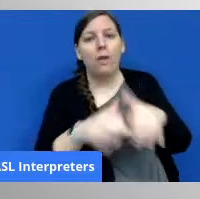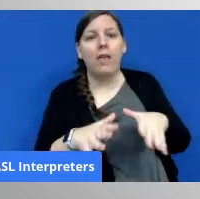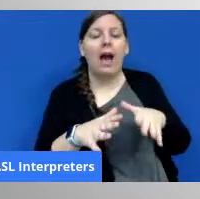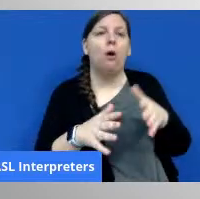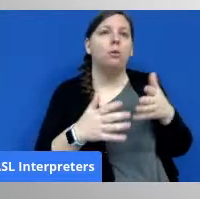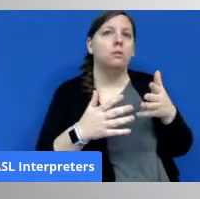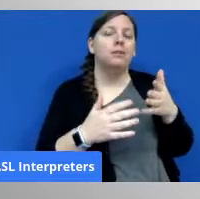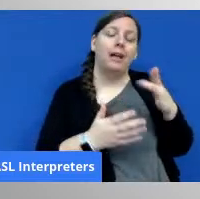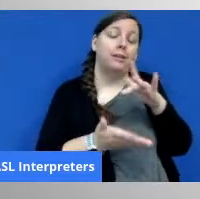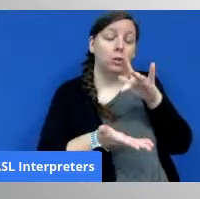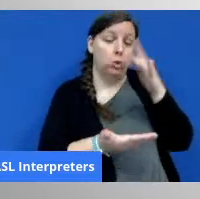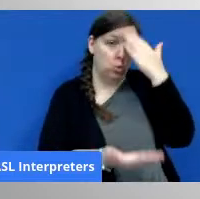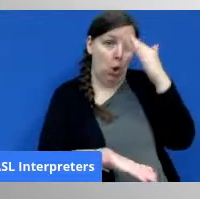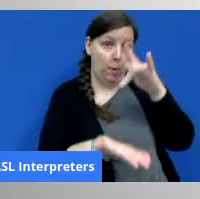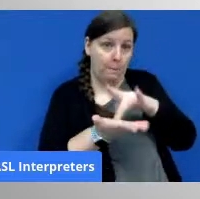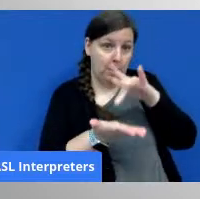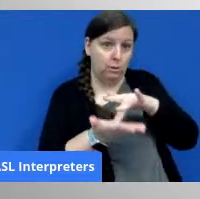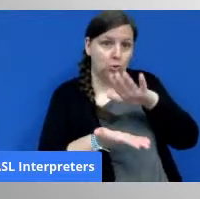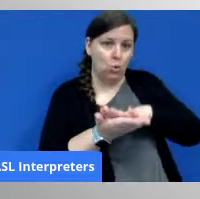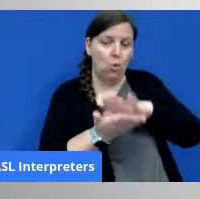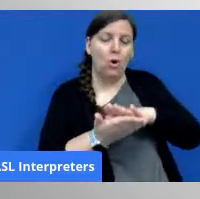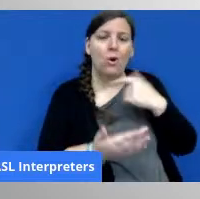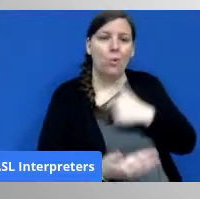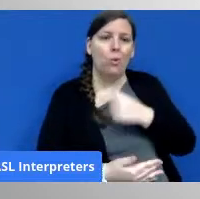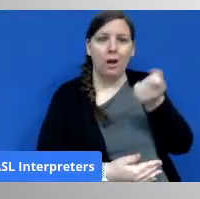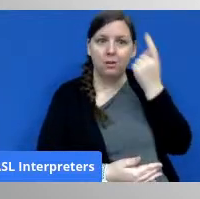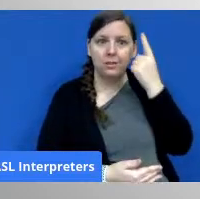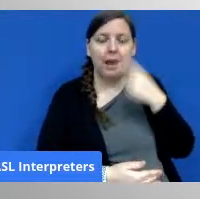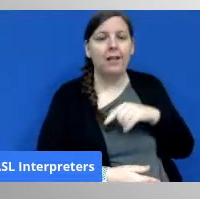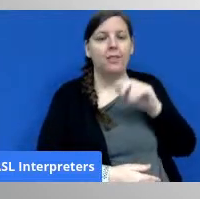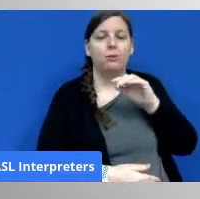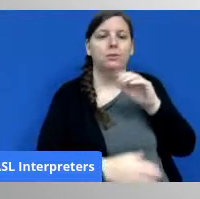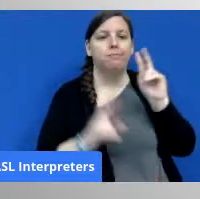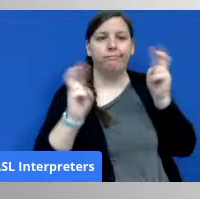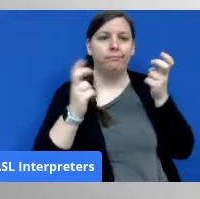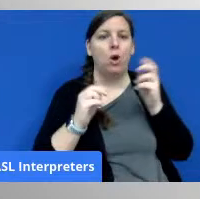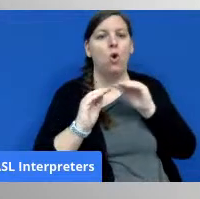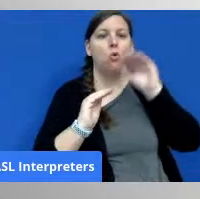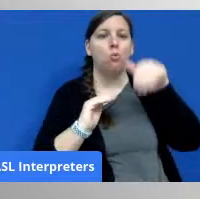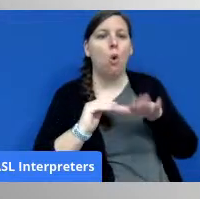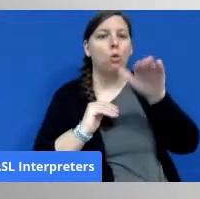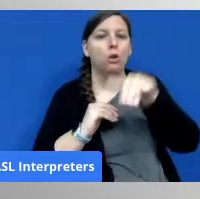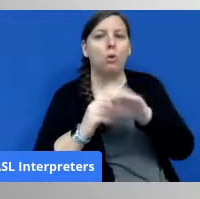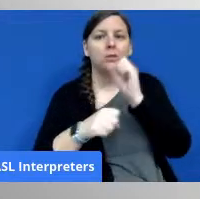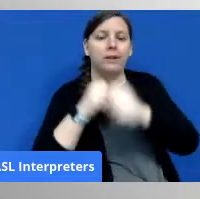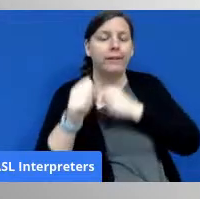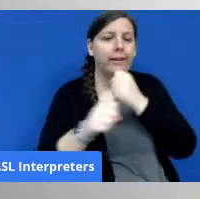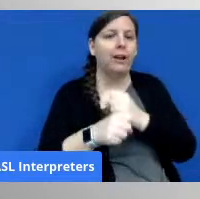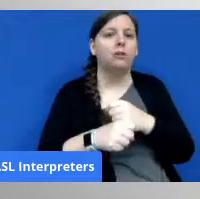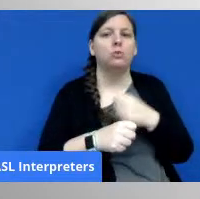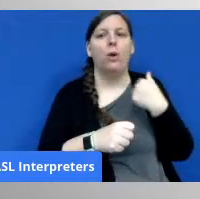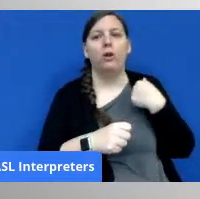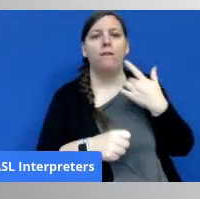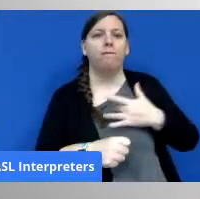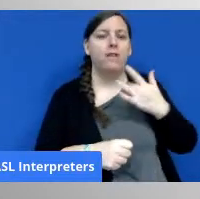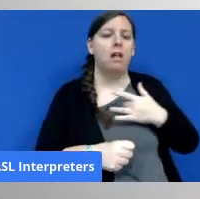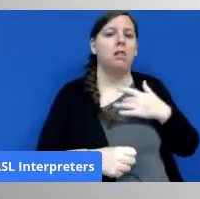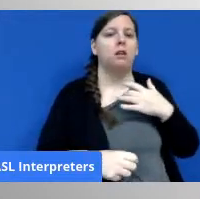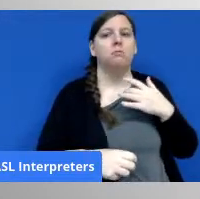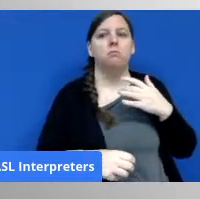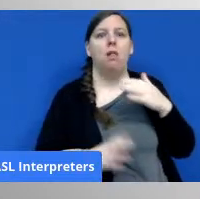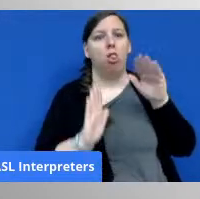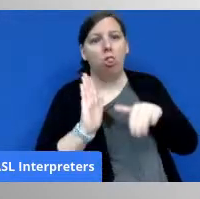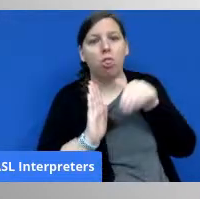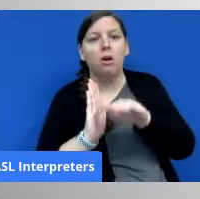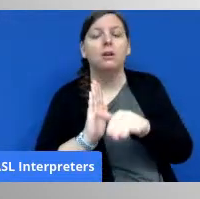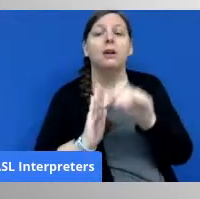we understand the roller coaster years. Well, one minute you like somebody and the next minute you don't. But if we could separate that out, I think that's a subgroup a